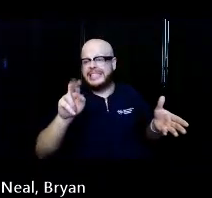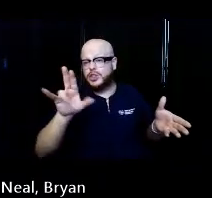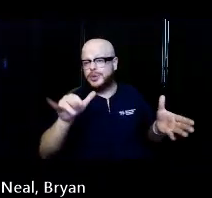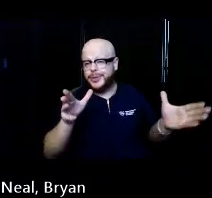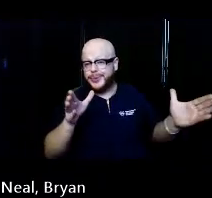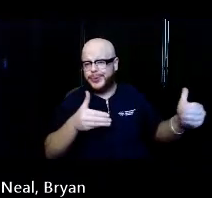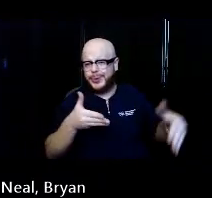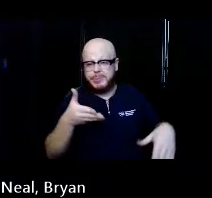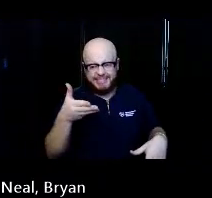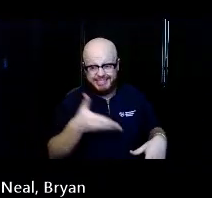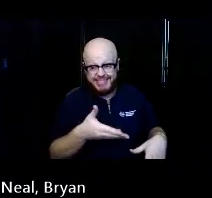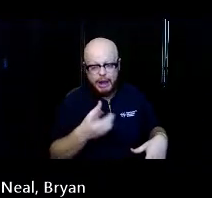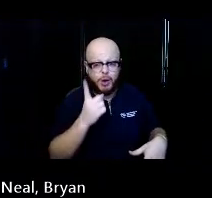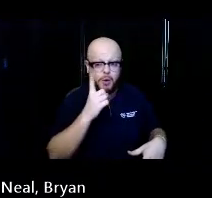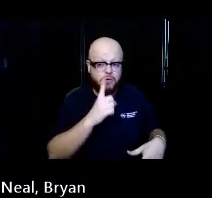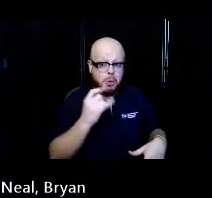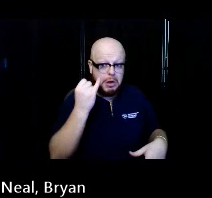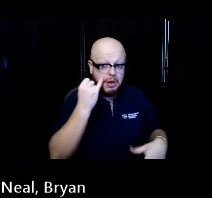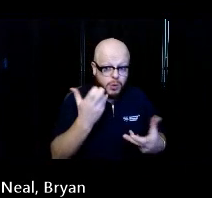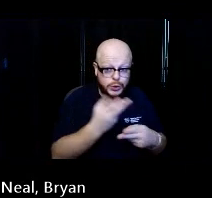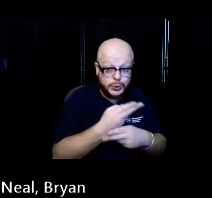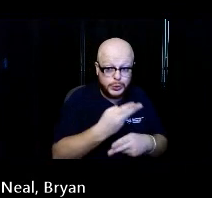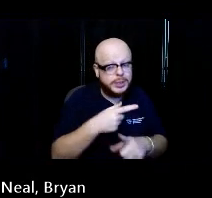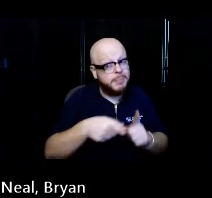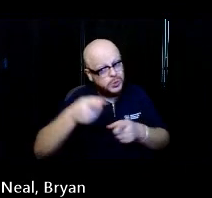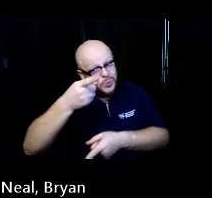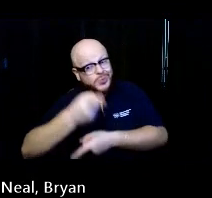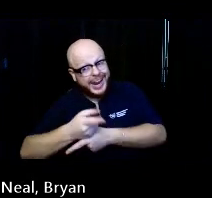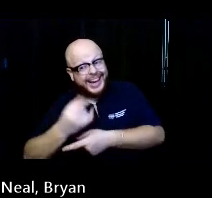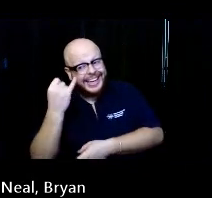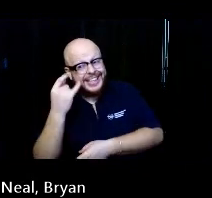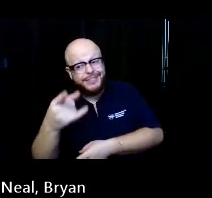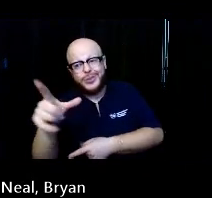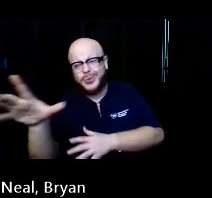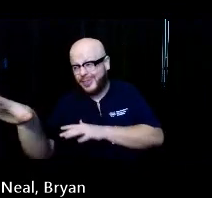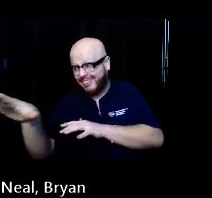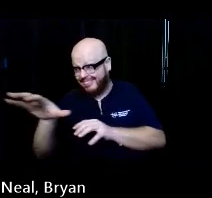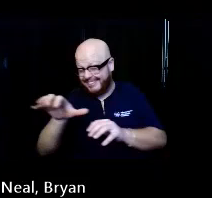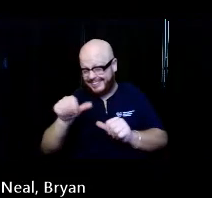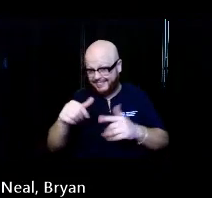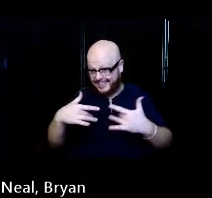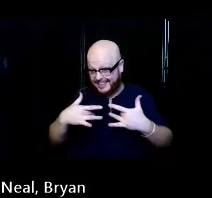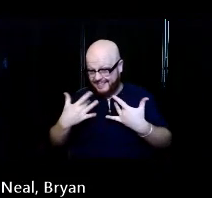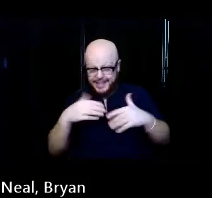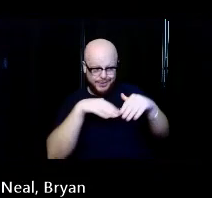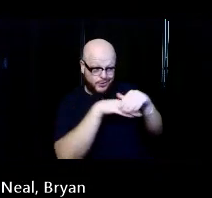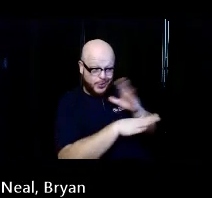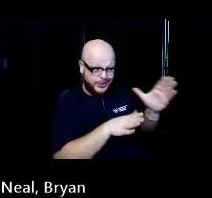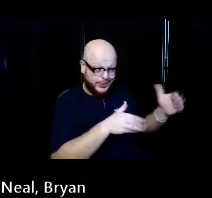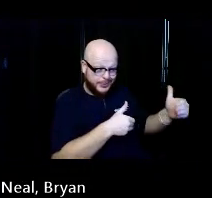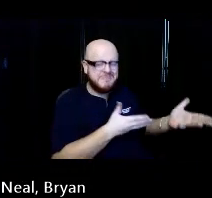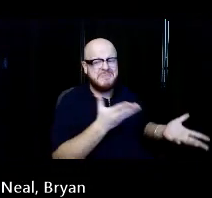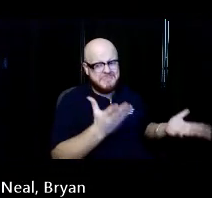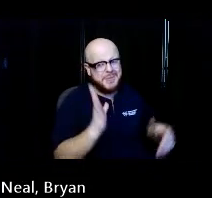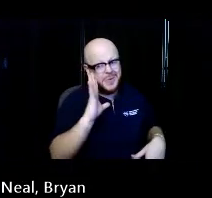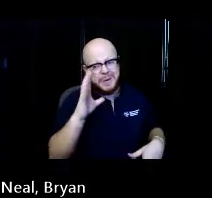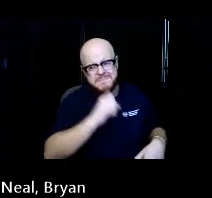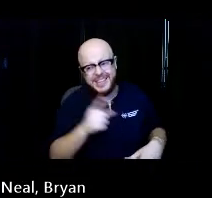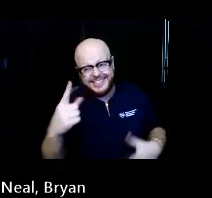you step away to use the sensory room, then you might miss an inning of the game. And so that's where those additional